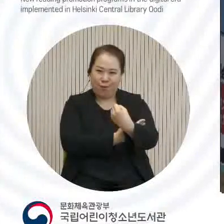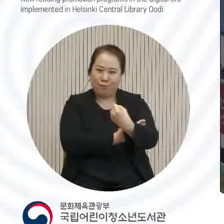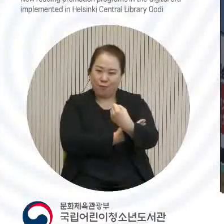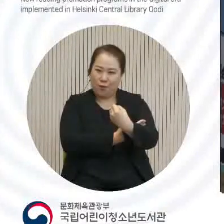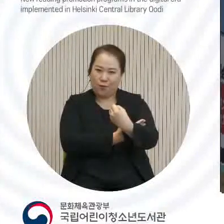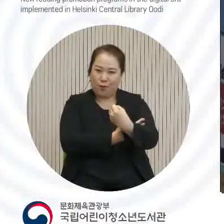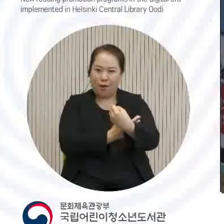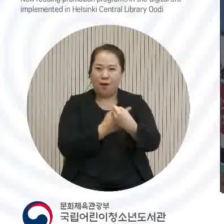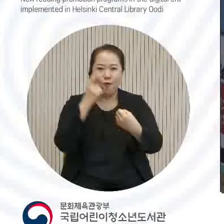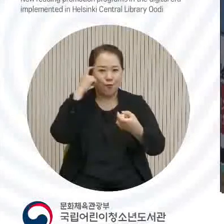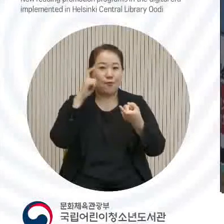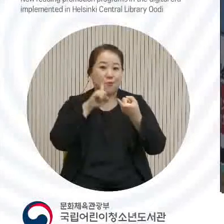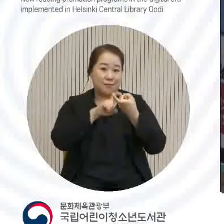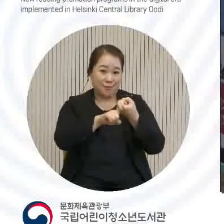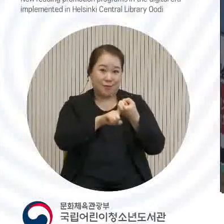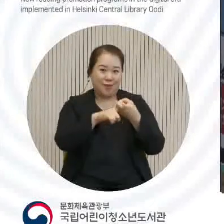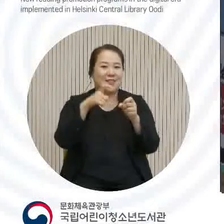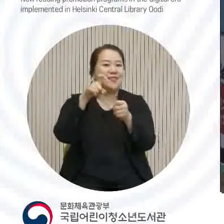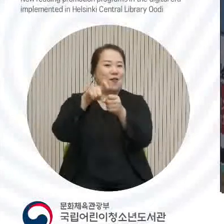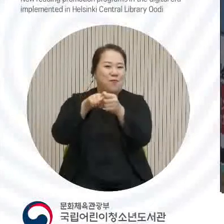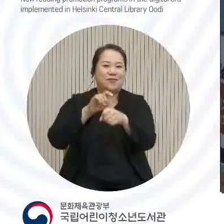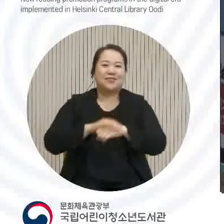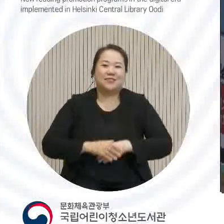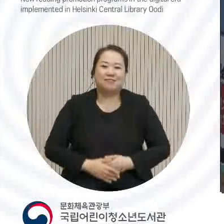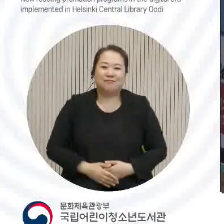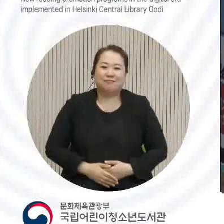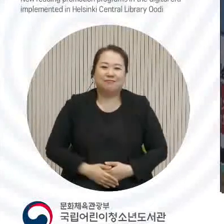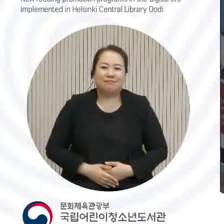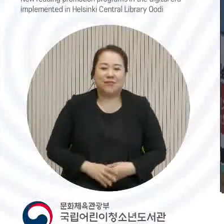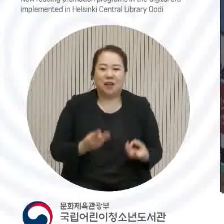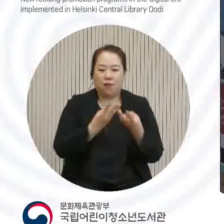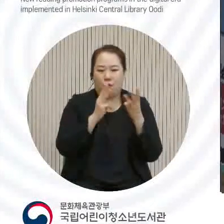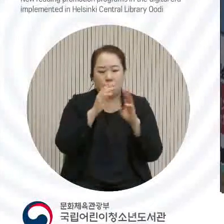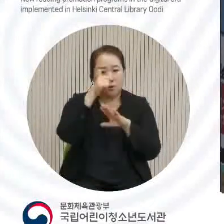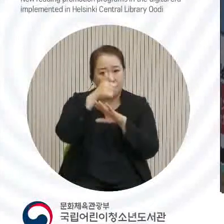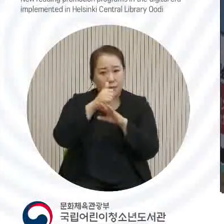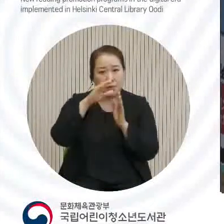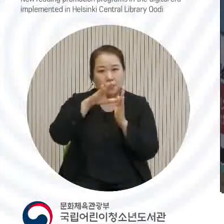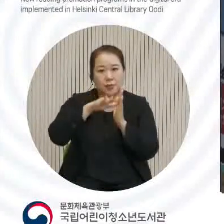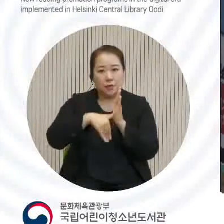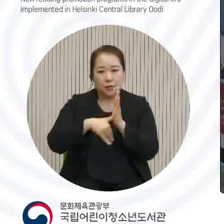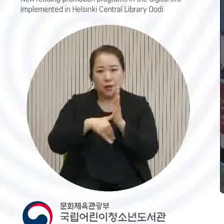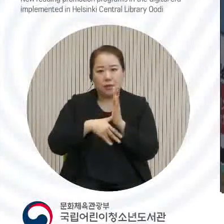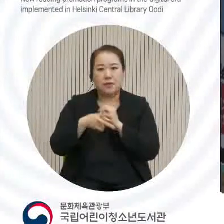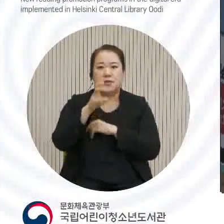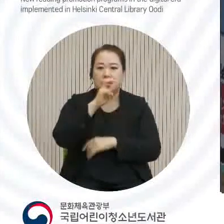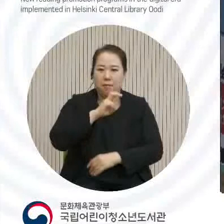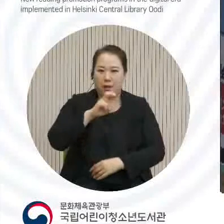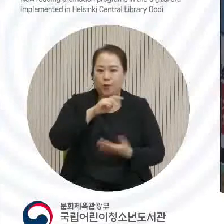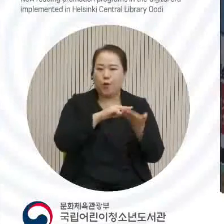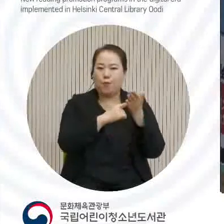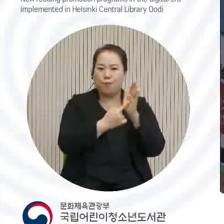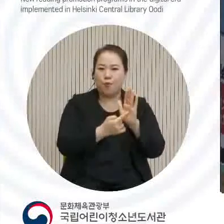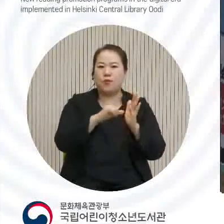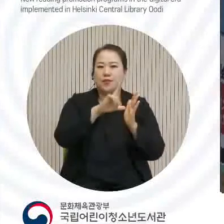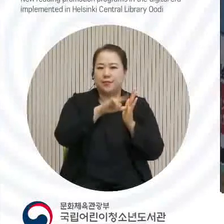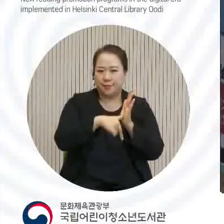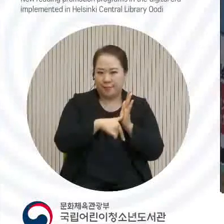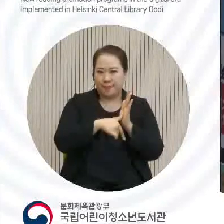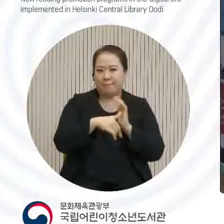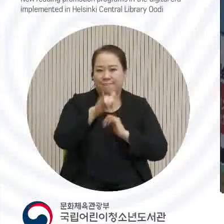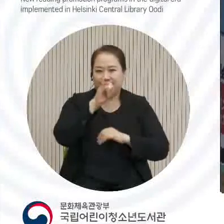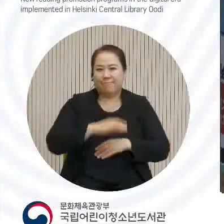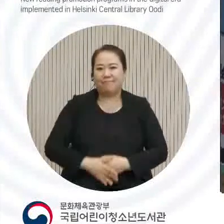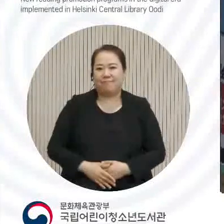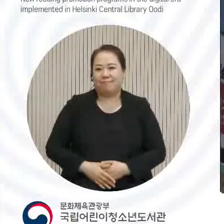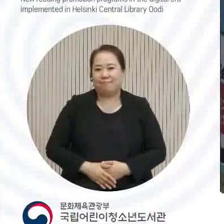At the end of the workshop, children are also encouraged to express themselves artistically when they can improvise and compose their own